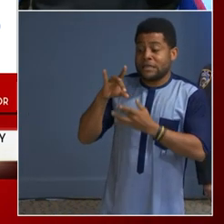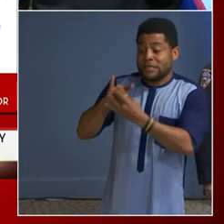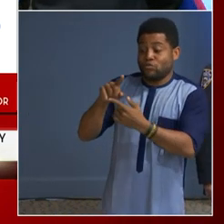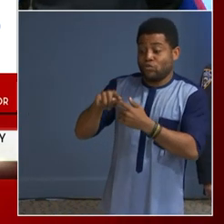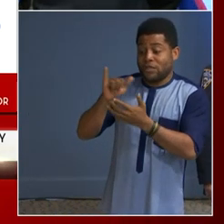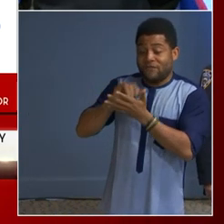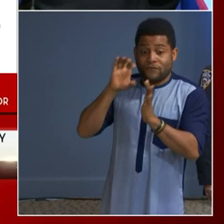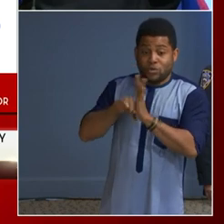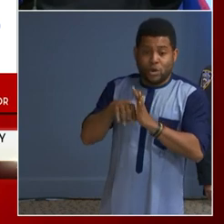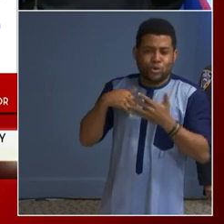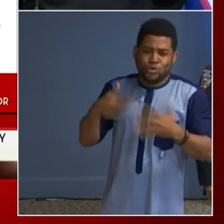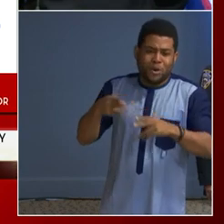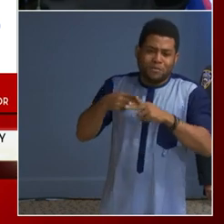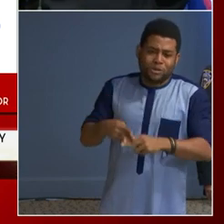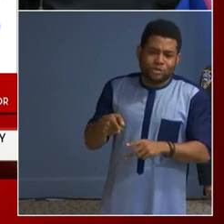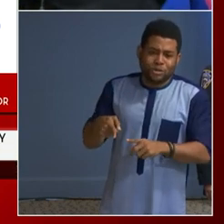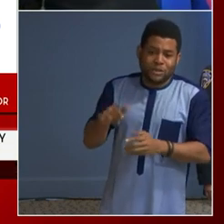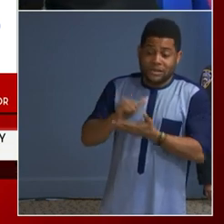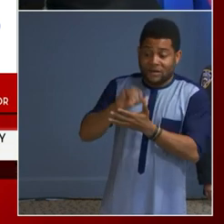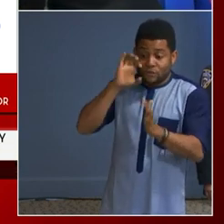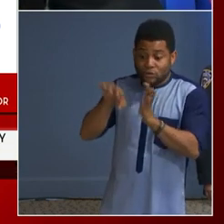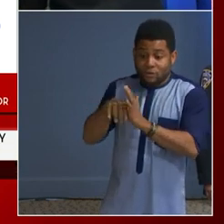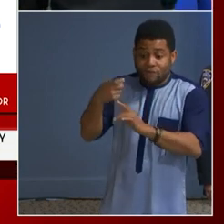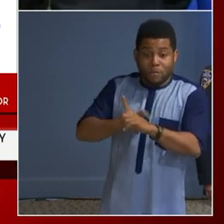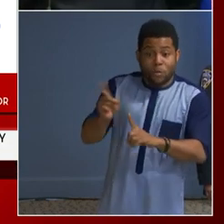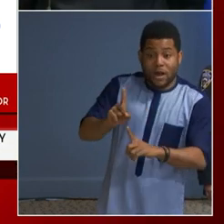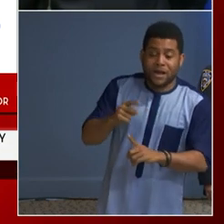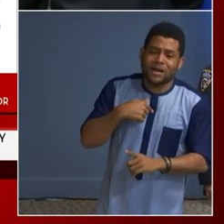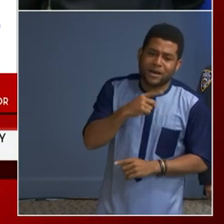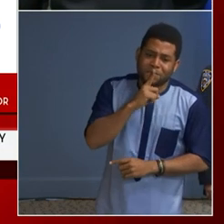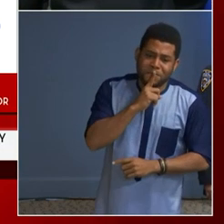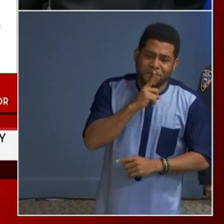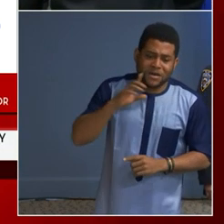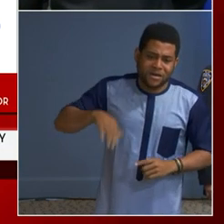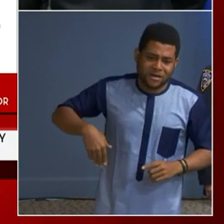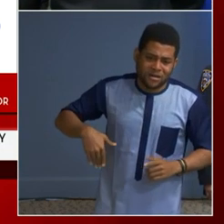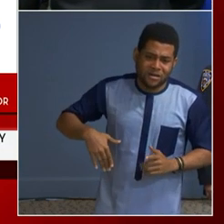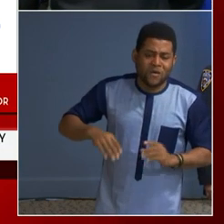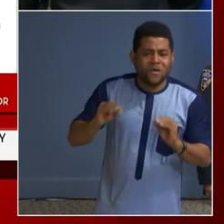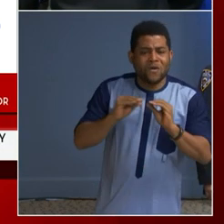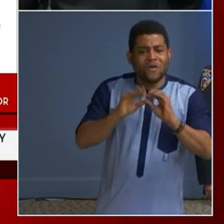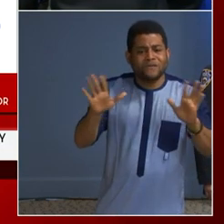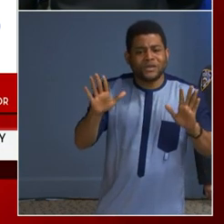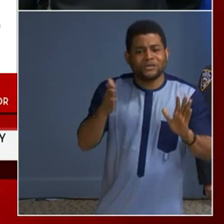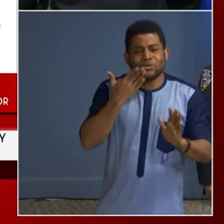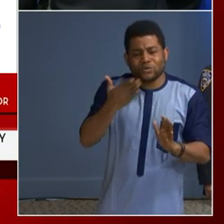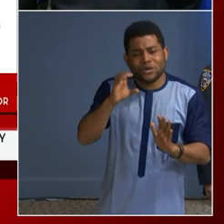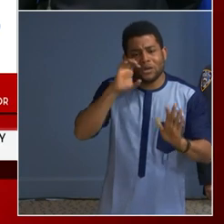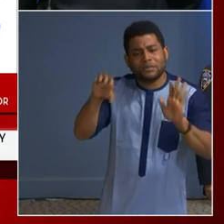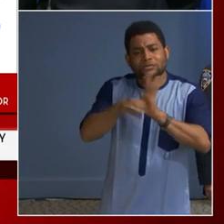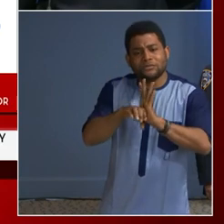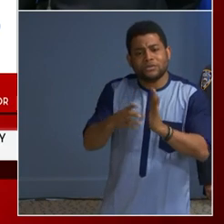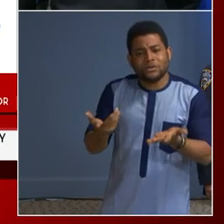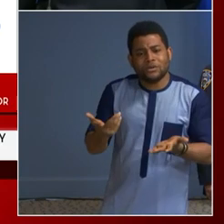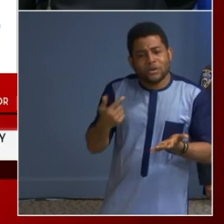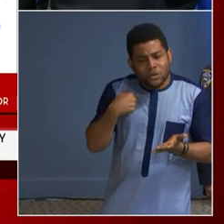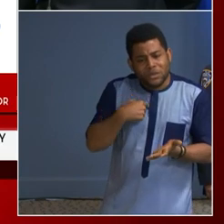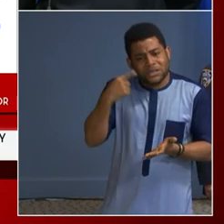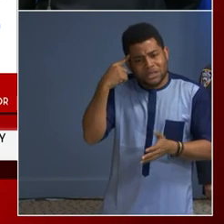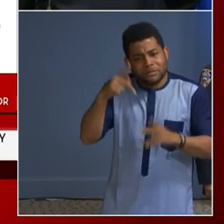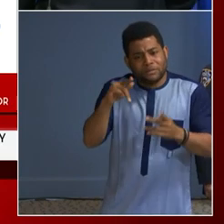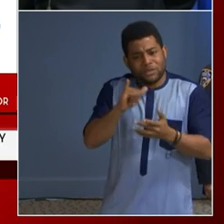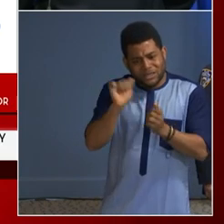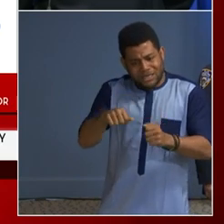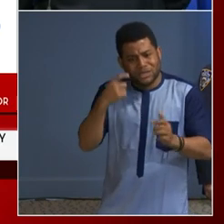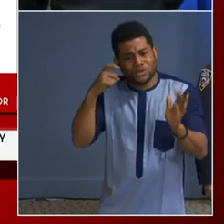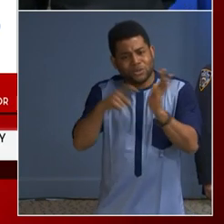exactly the photo came from. Certainly, it is a pretty good image that we think people will be able to recognize this